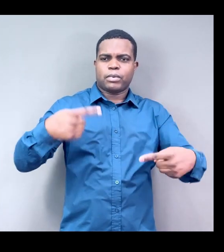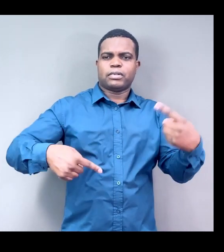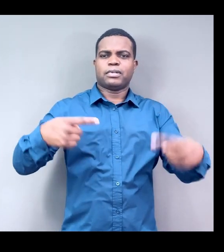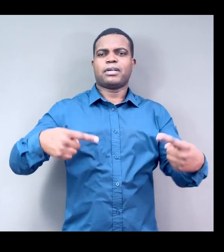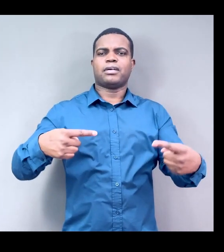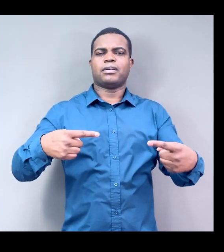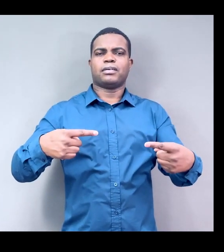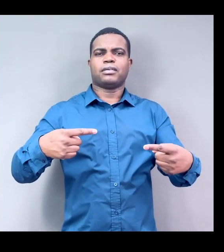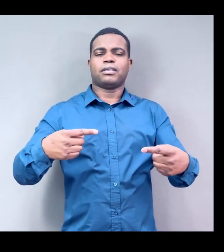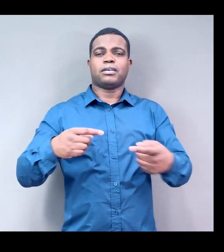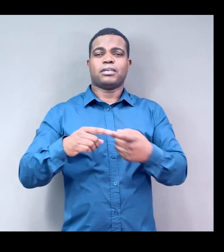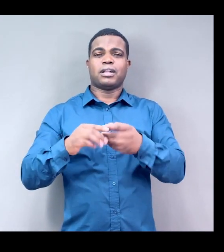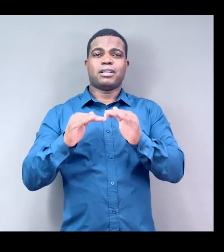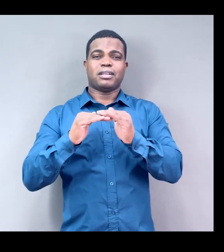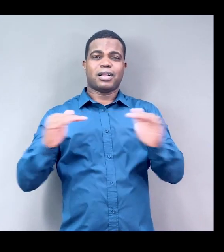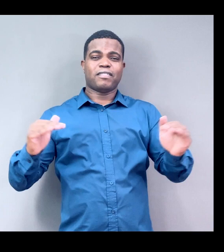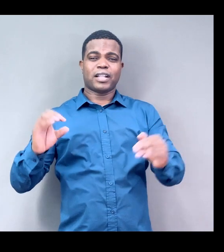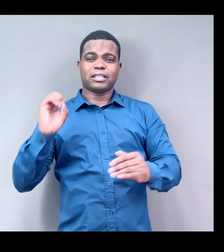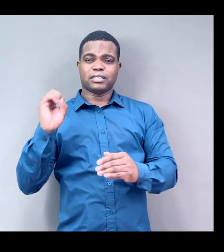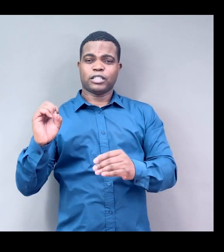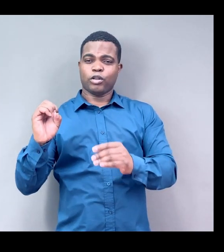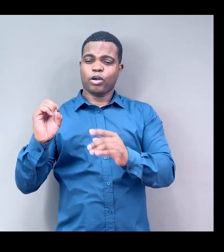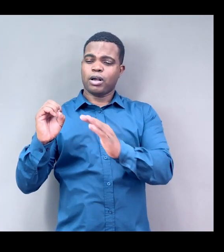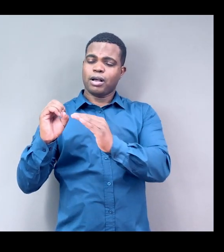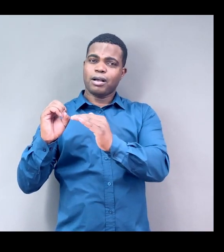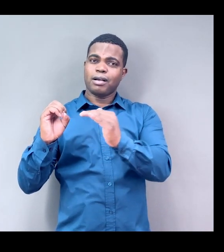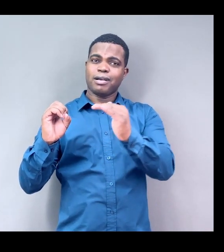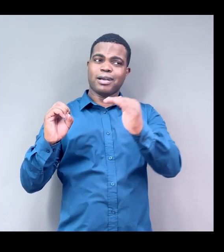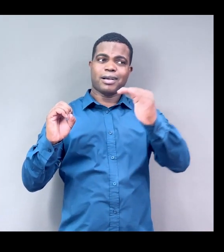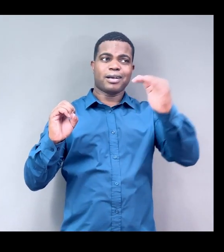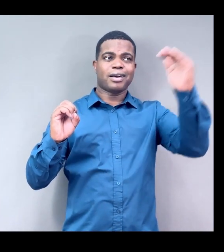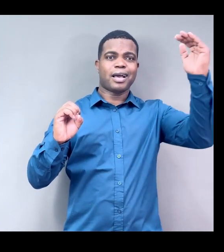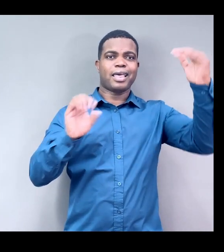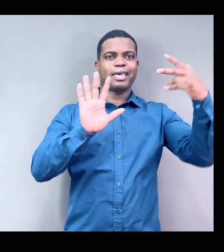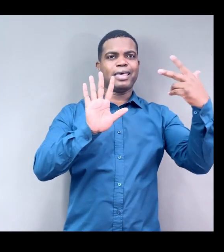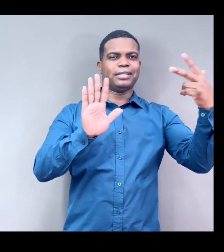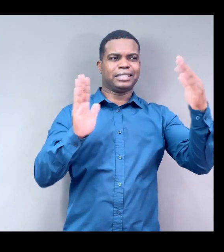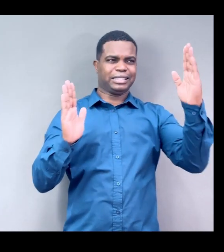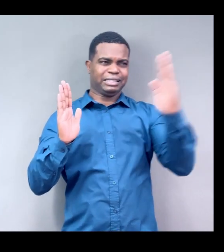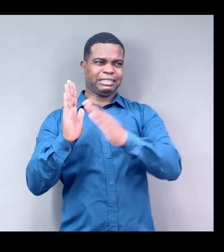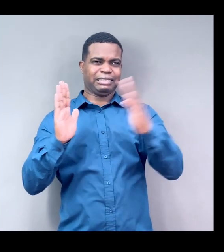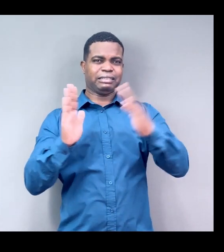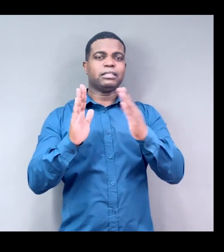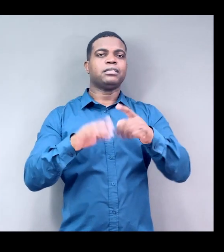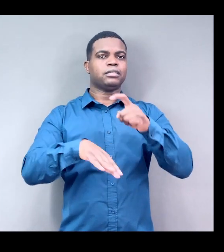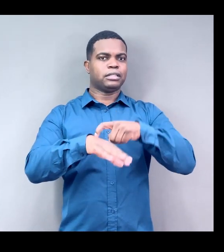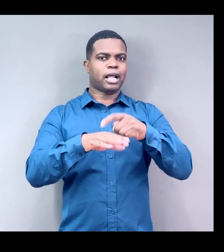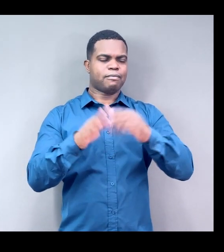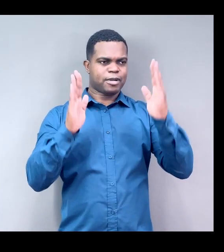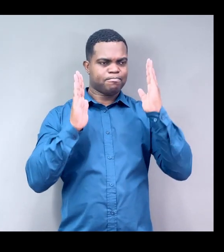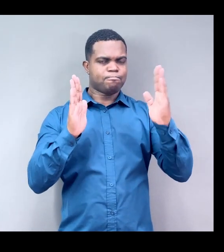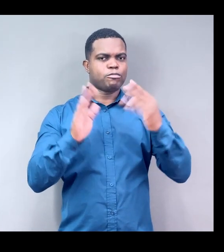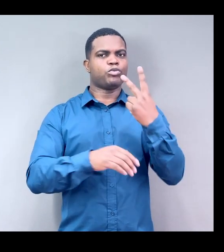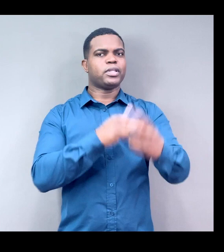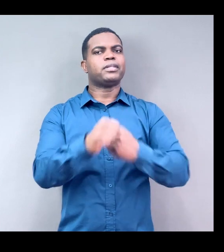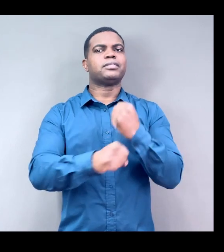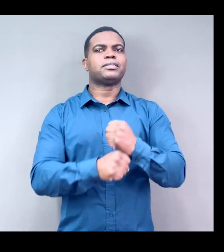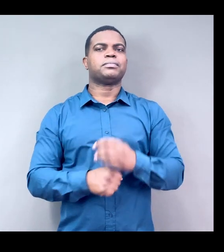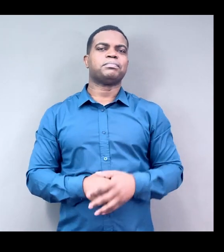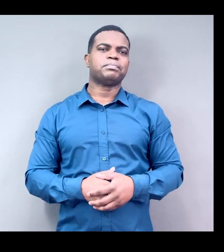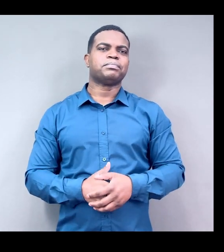POCWD individuals, which will enable them to acquire essential political